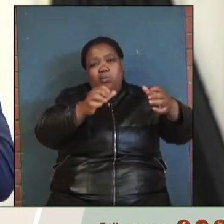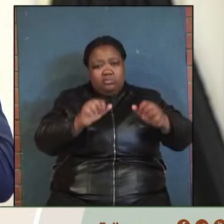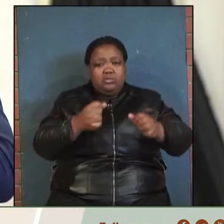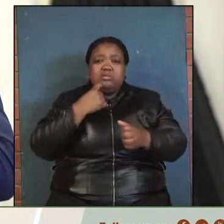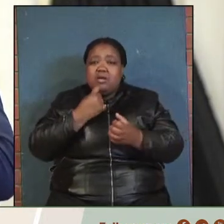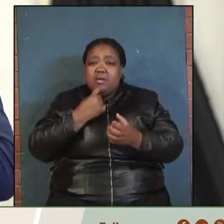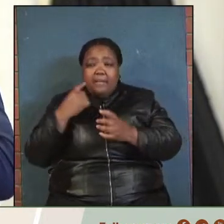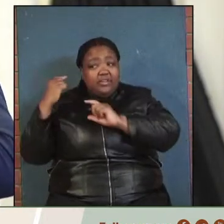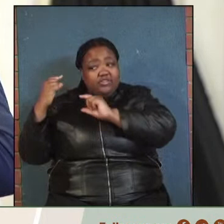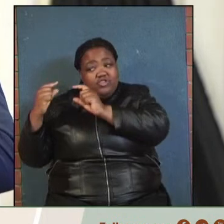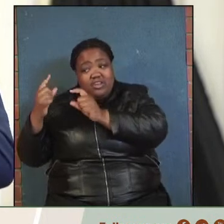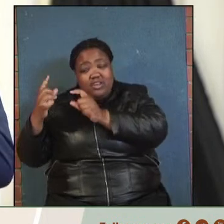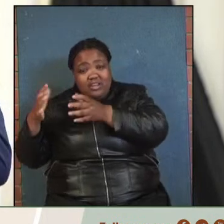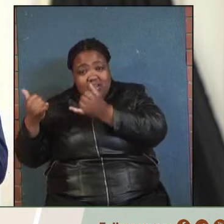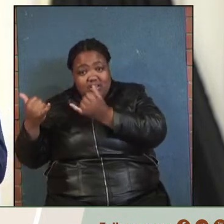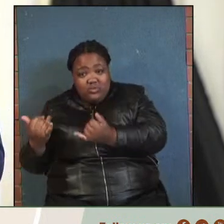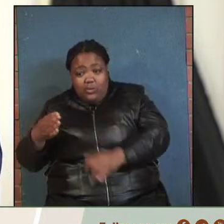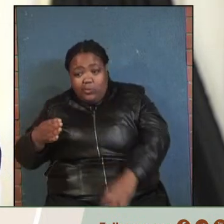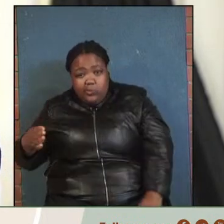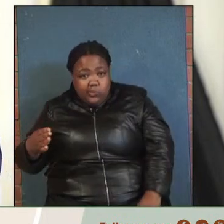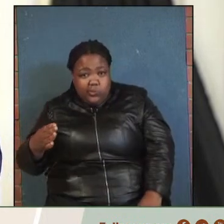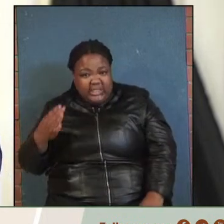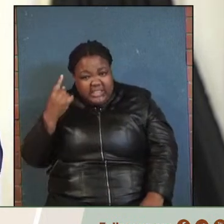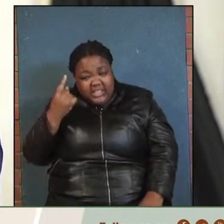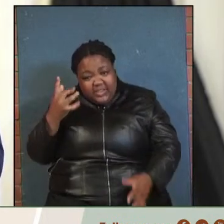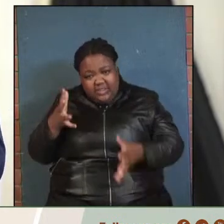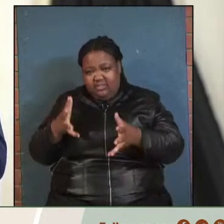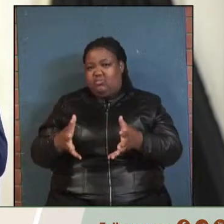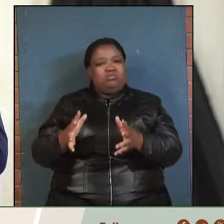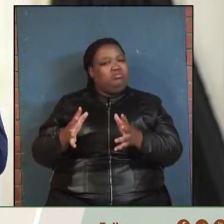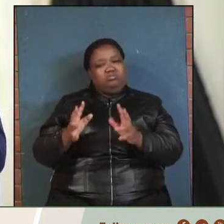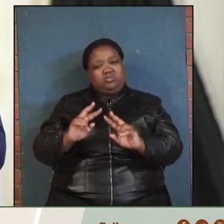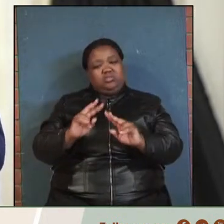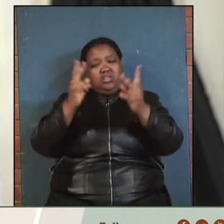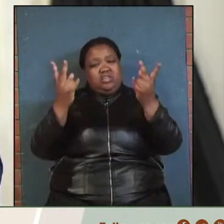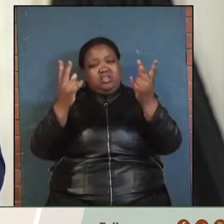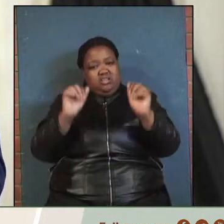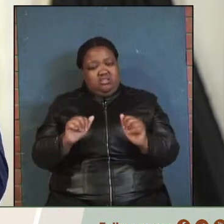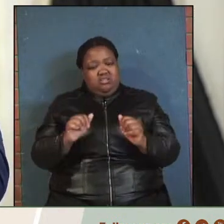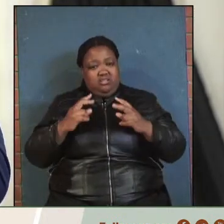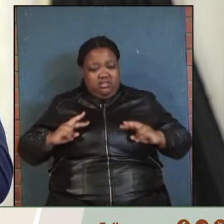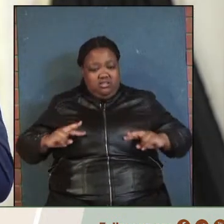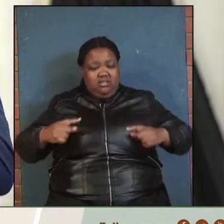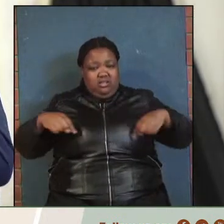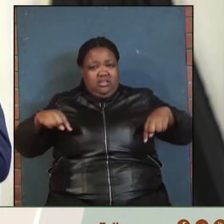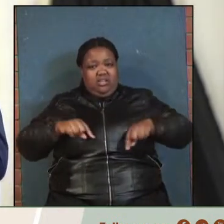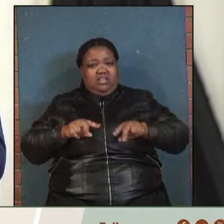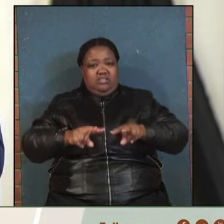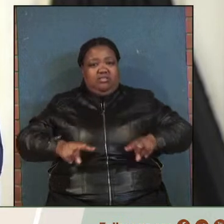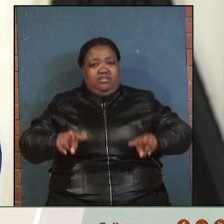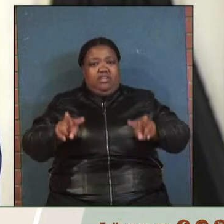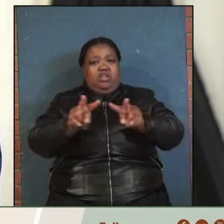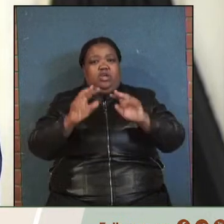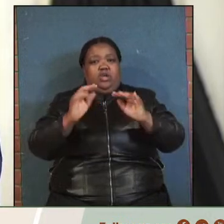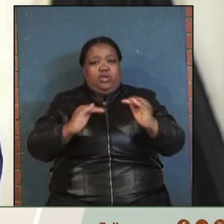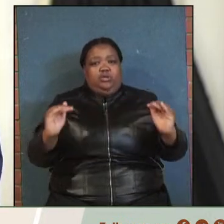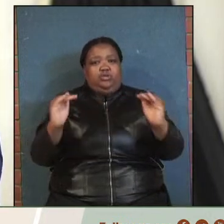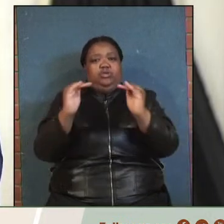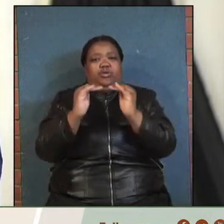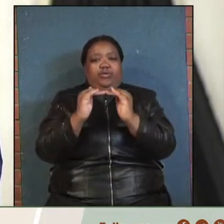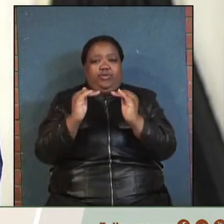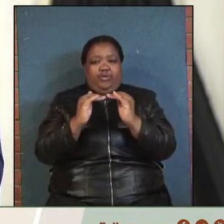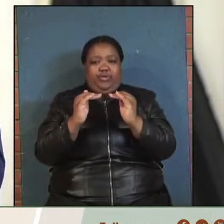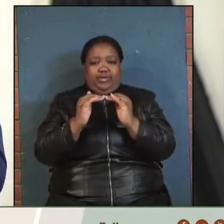that misconception. Our values being impartiality and integrity, and also accountability